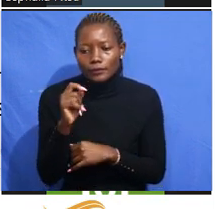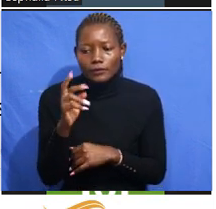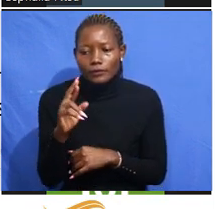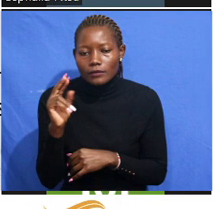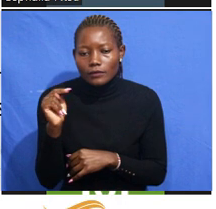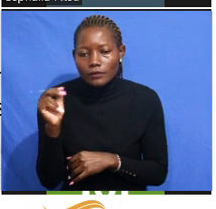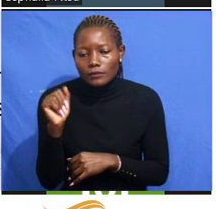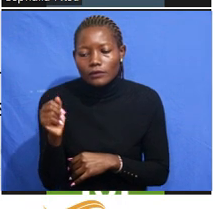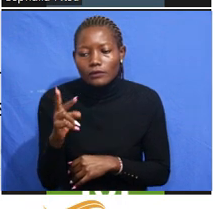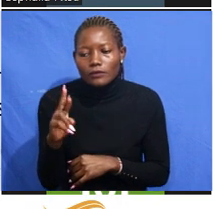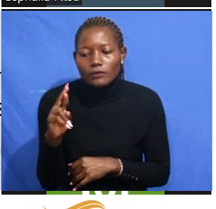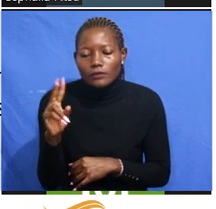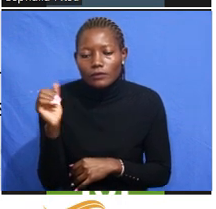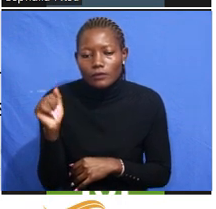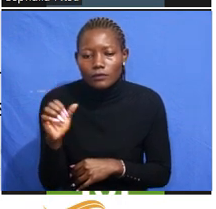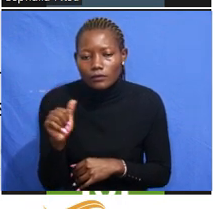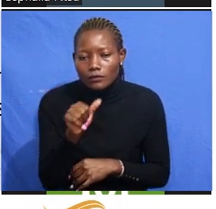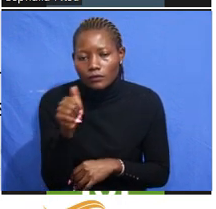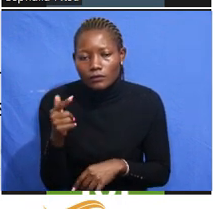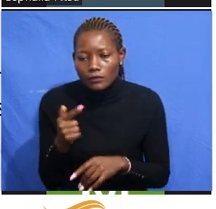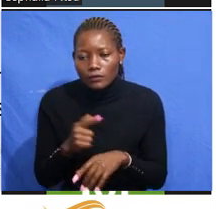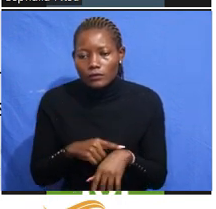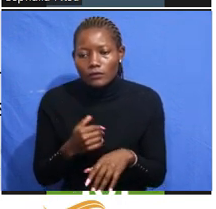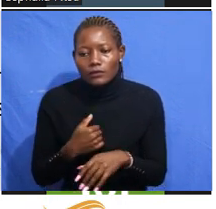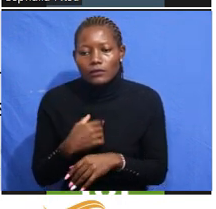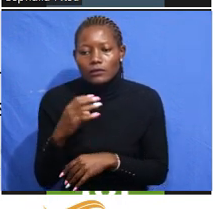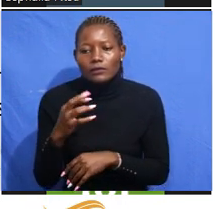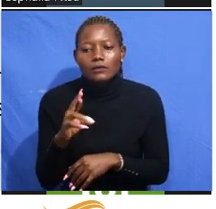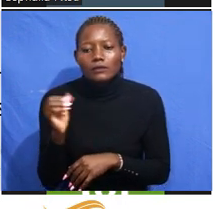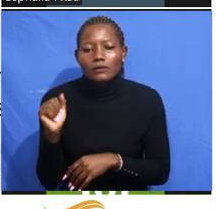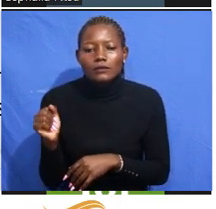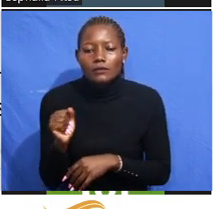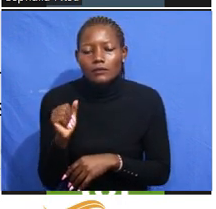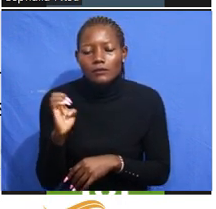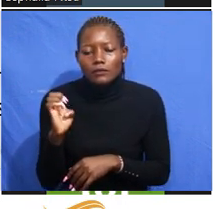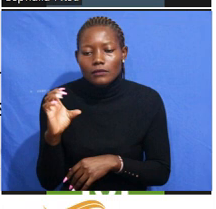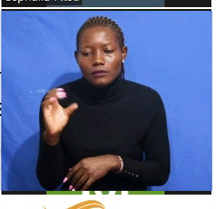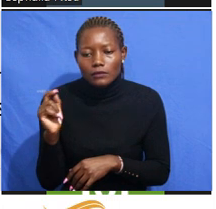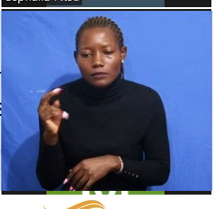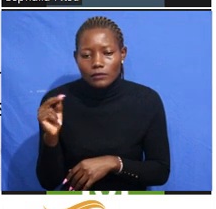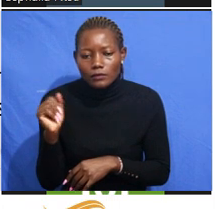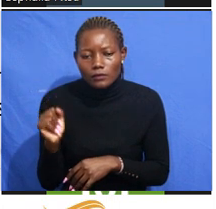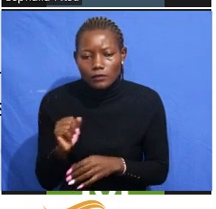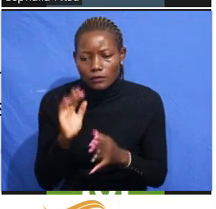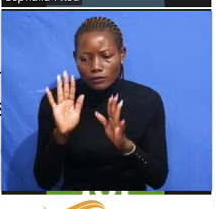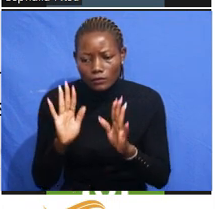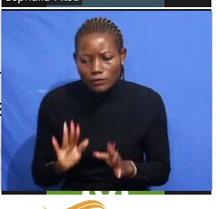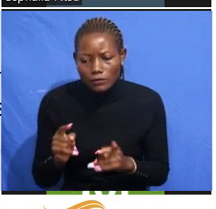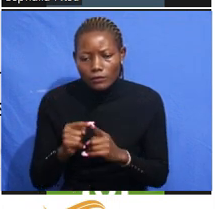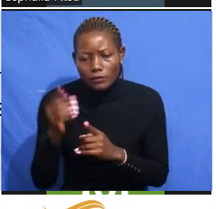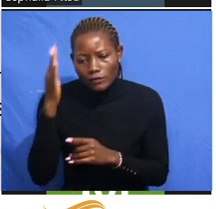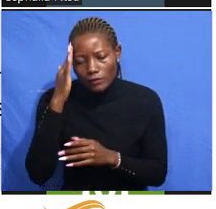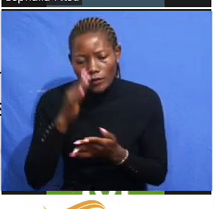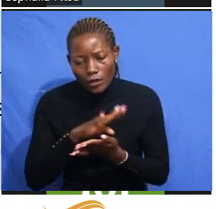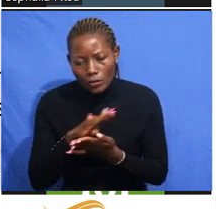produce images sometimes referred to as cross sections. So it's important to know these fundamentals that